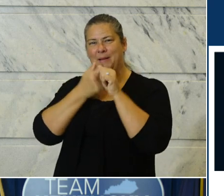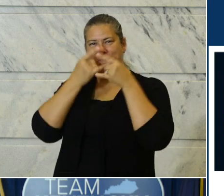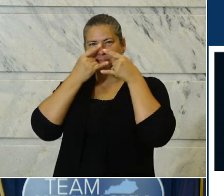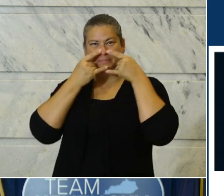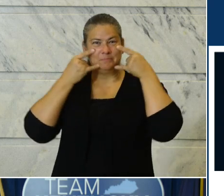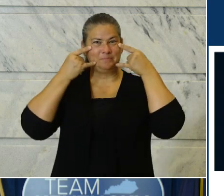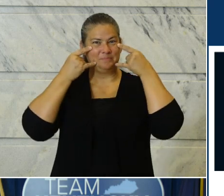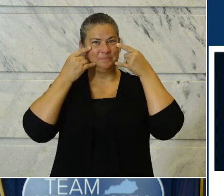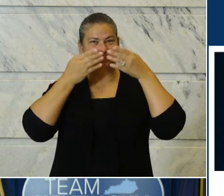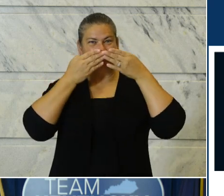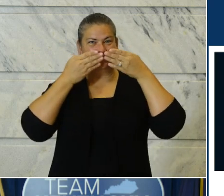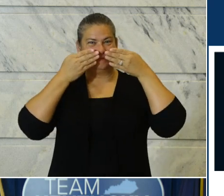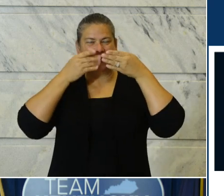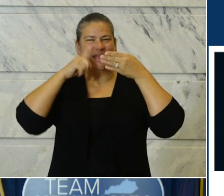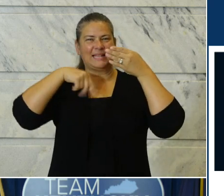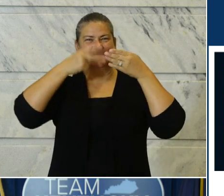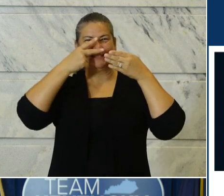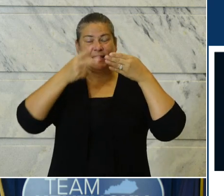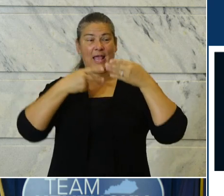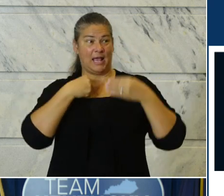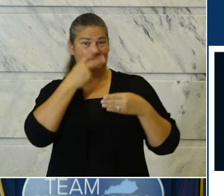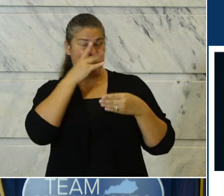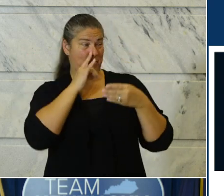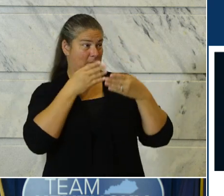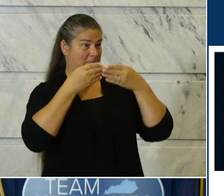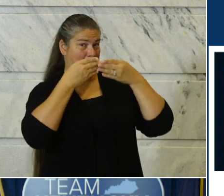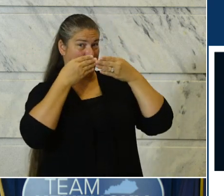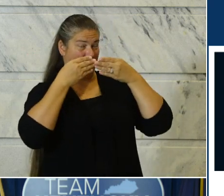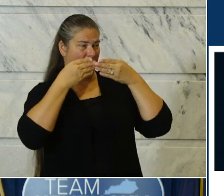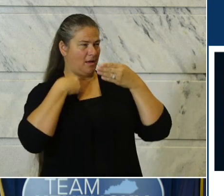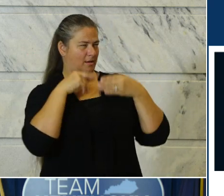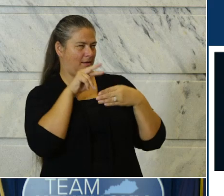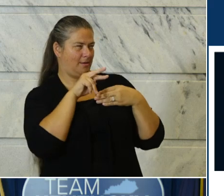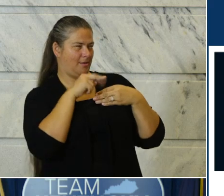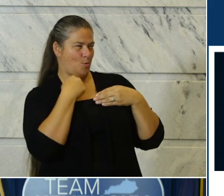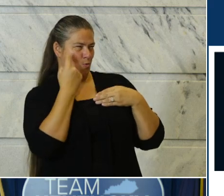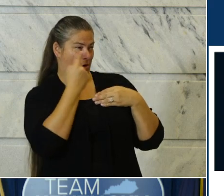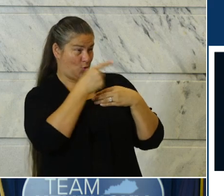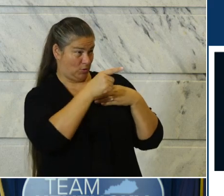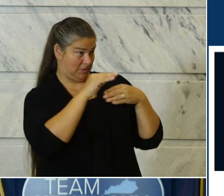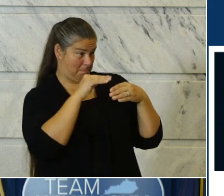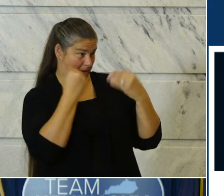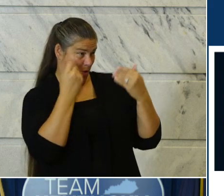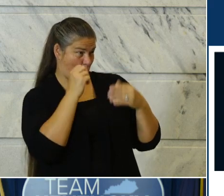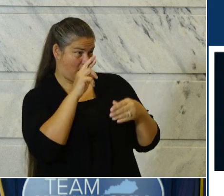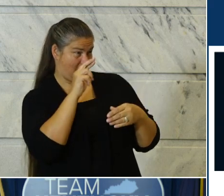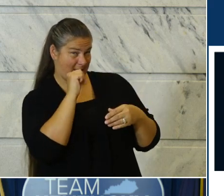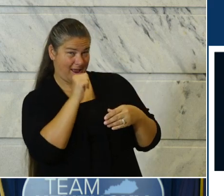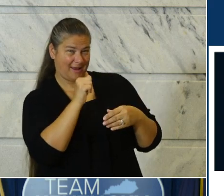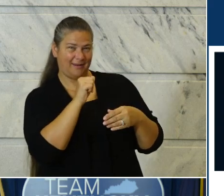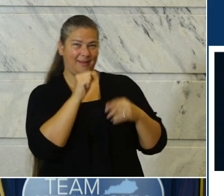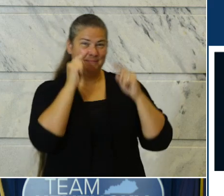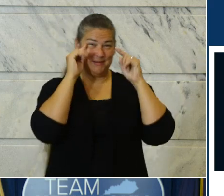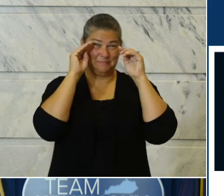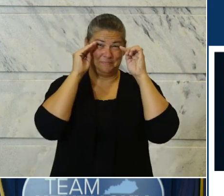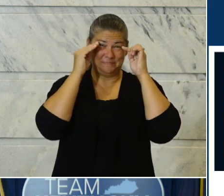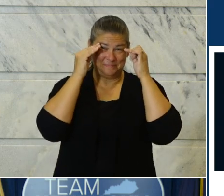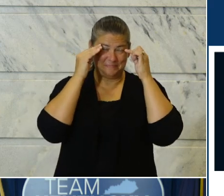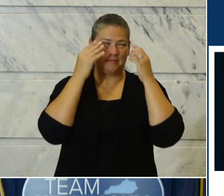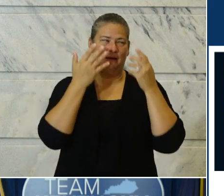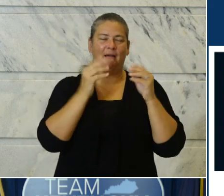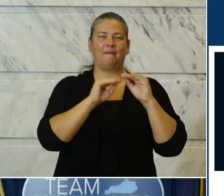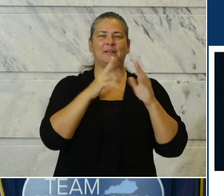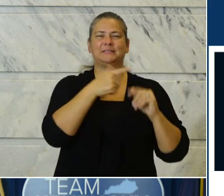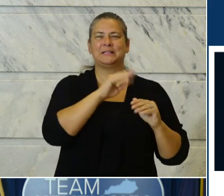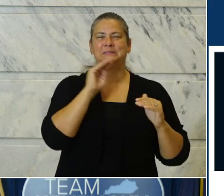about you, but I smile at people when I have on a mask, and I wonder why I do that, because people can't see it. But they can tell in your eyes when you're smiling. And so they're really